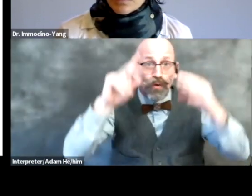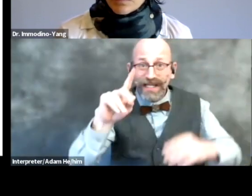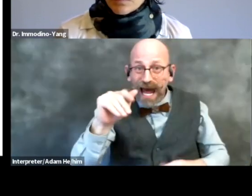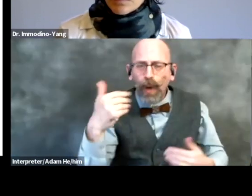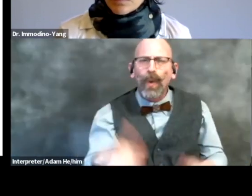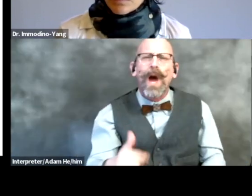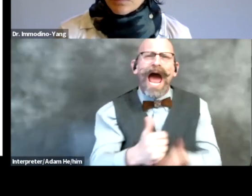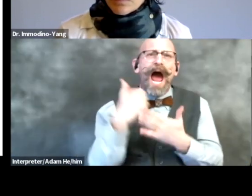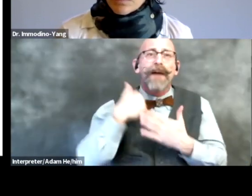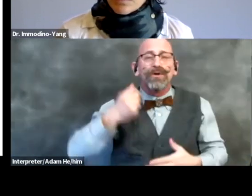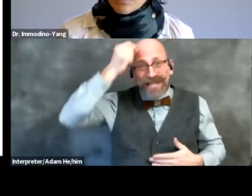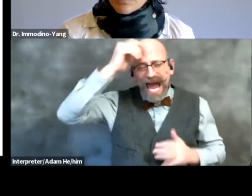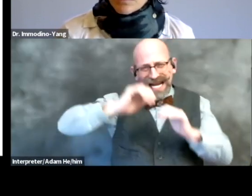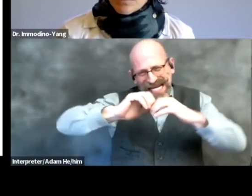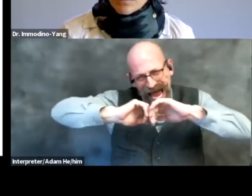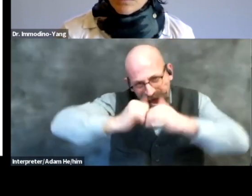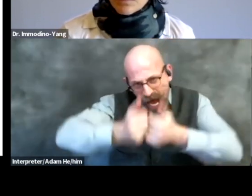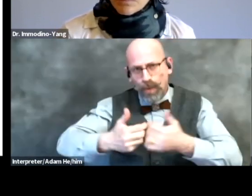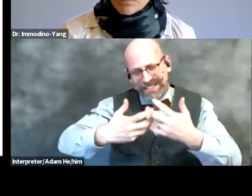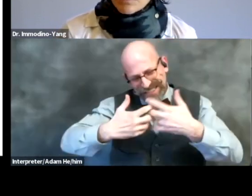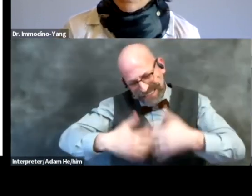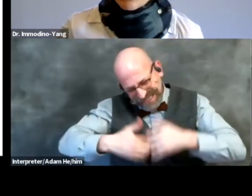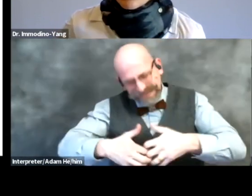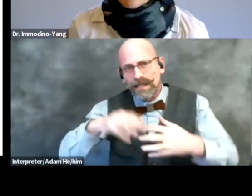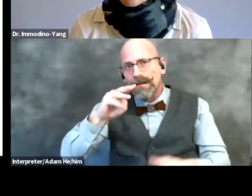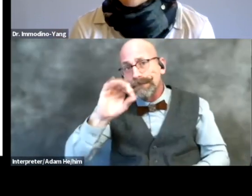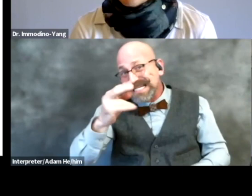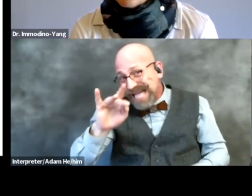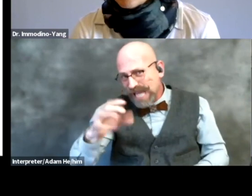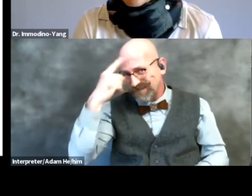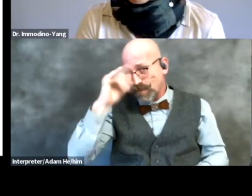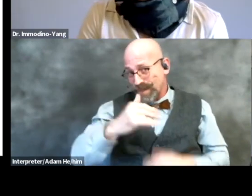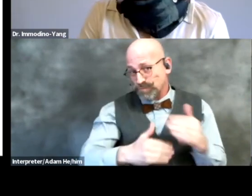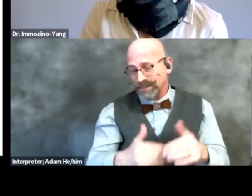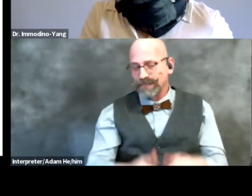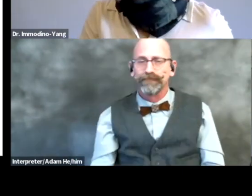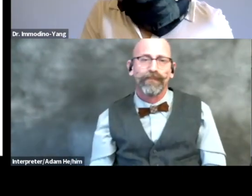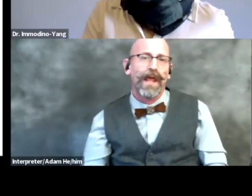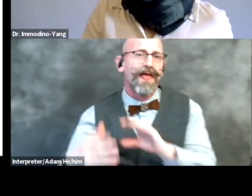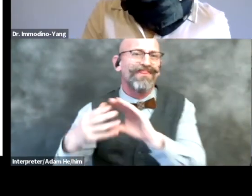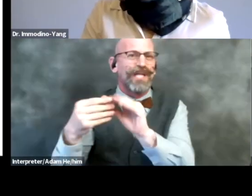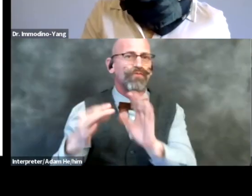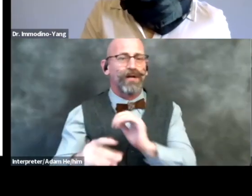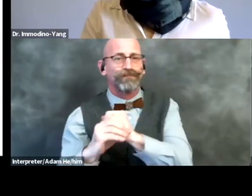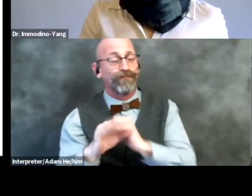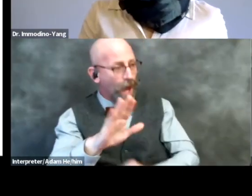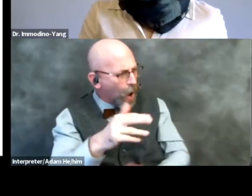process. Over here. To find out which brain regions are harnessed during reflective emotion,